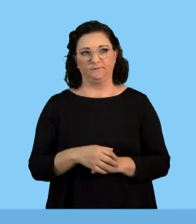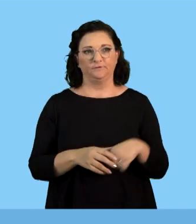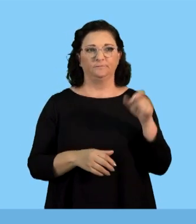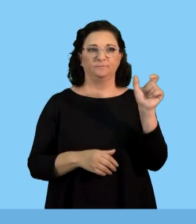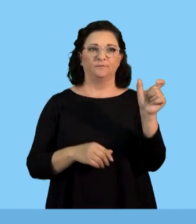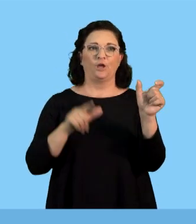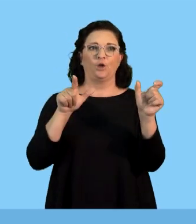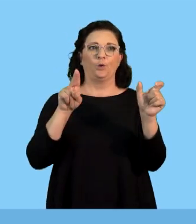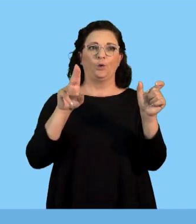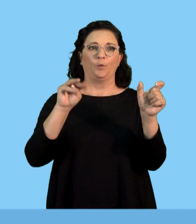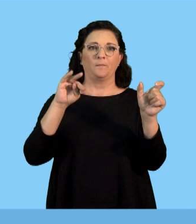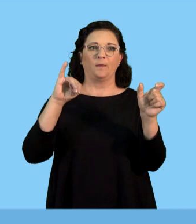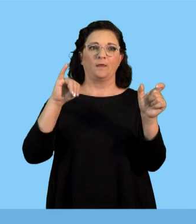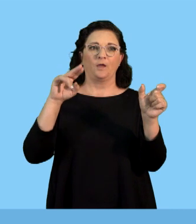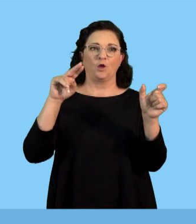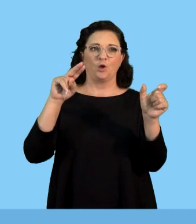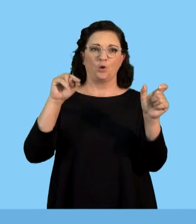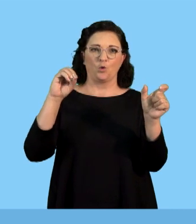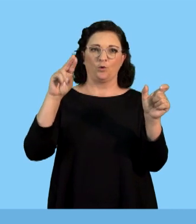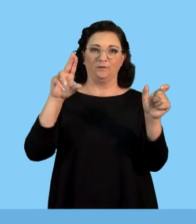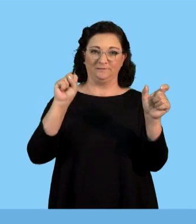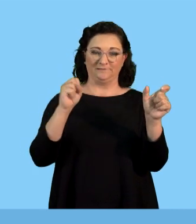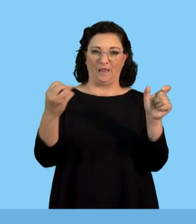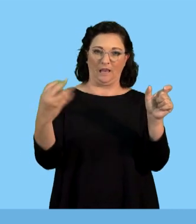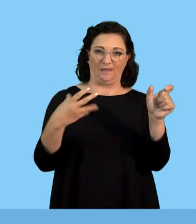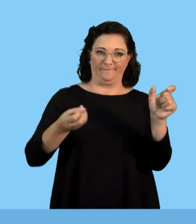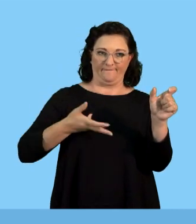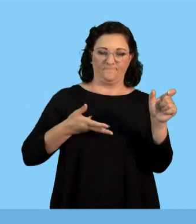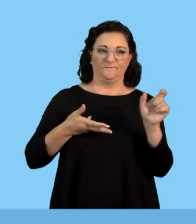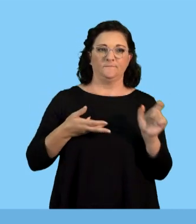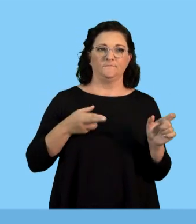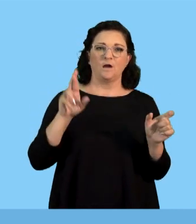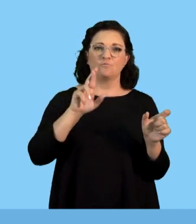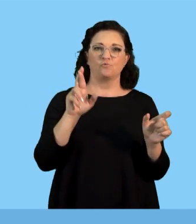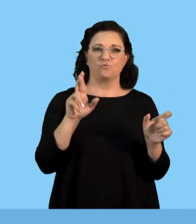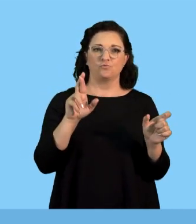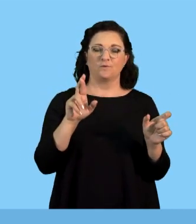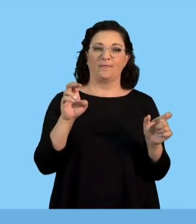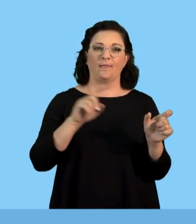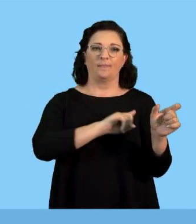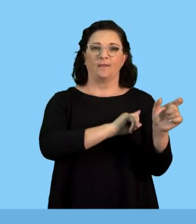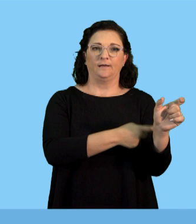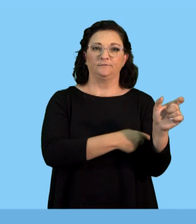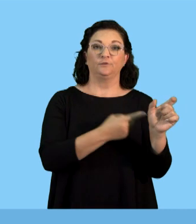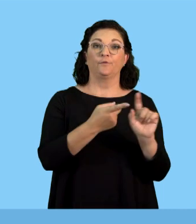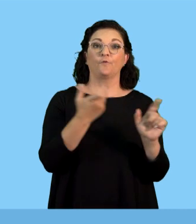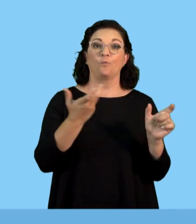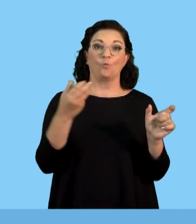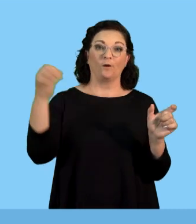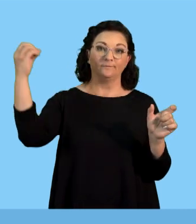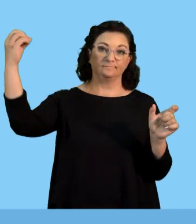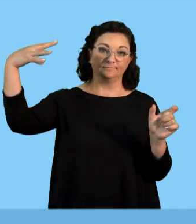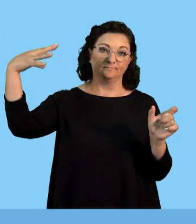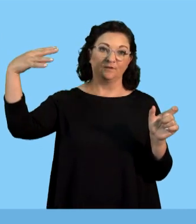words such as luminous as a substance that gives off light, and then radiation, that's now the energy that comes from a source